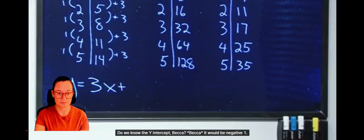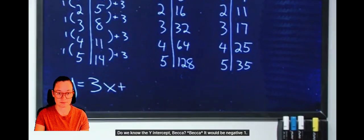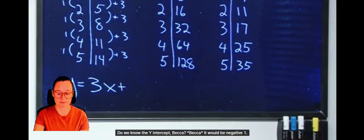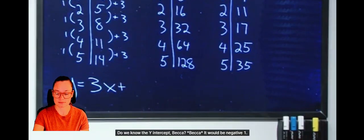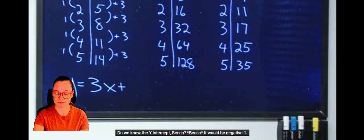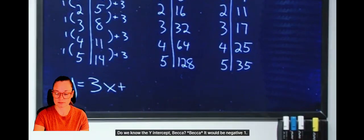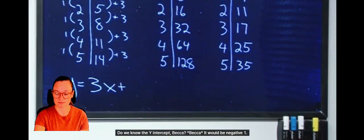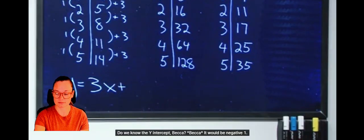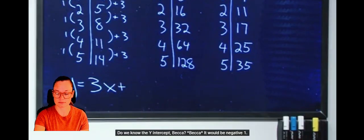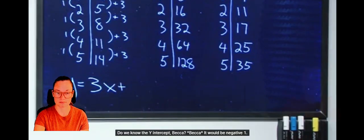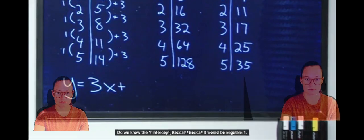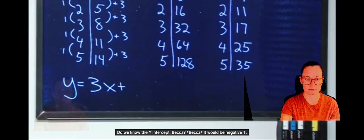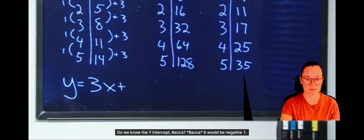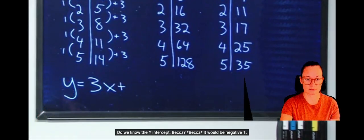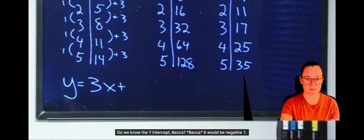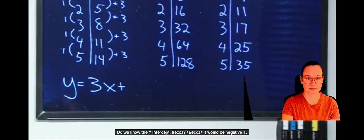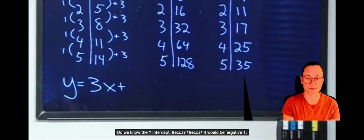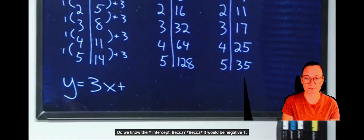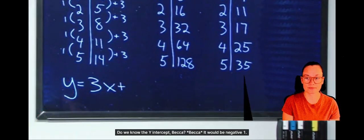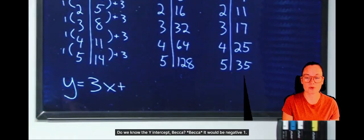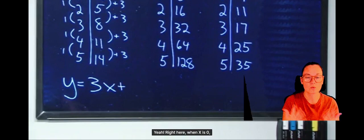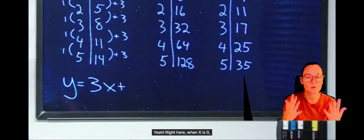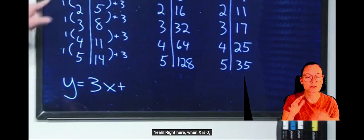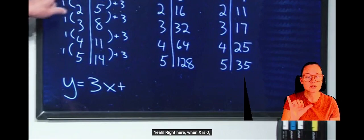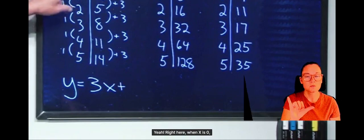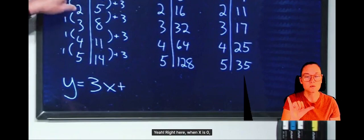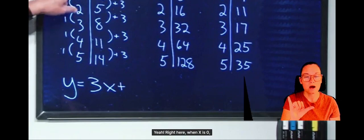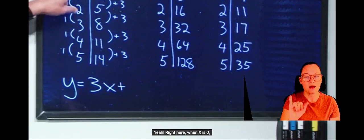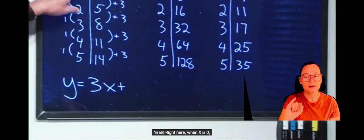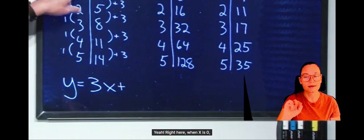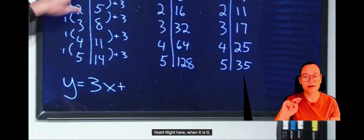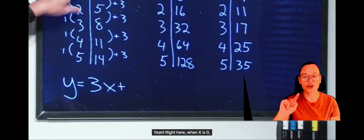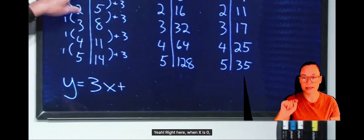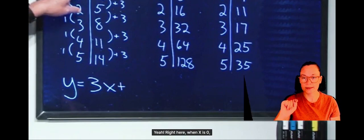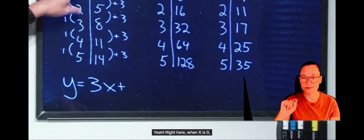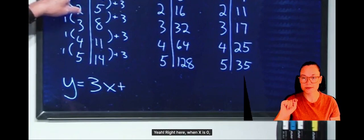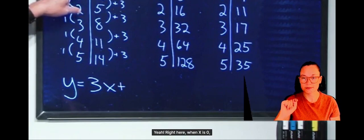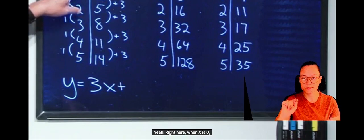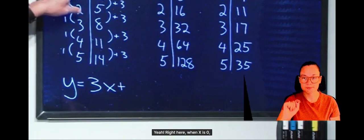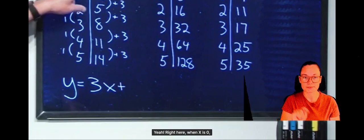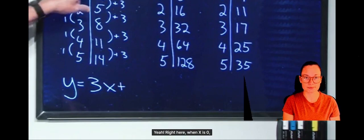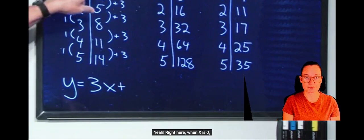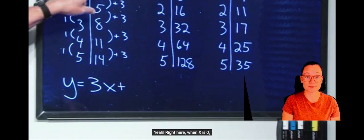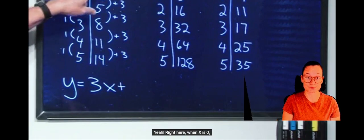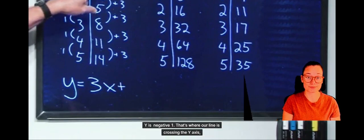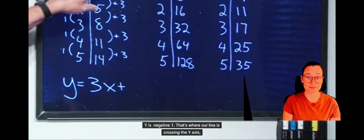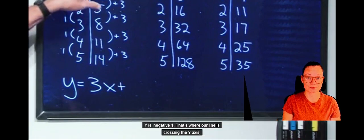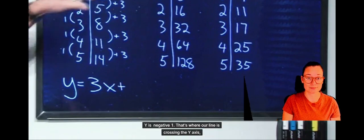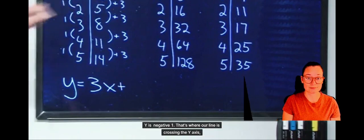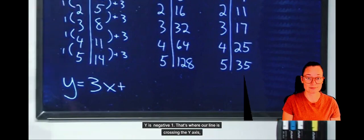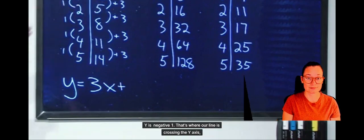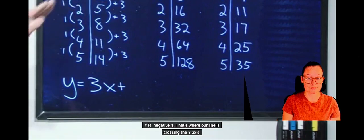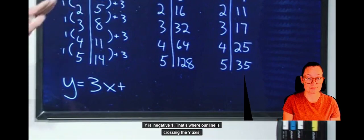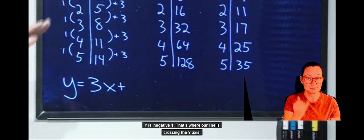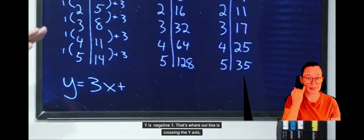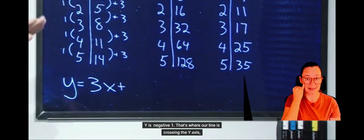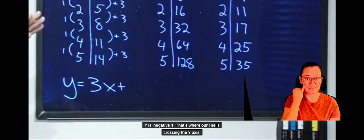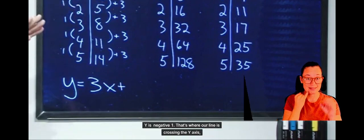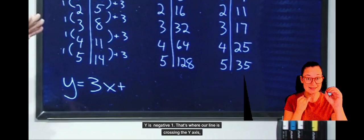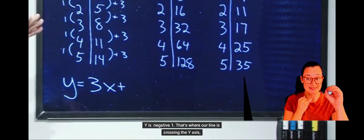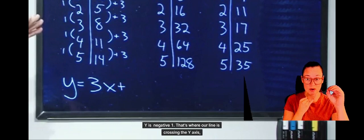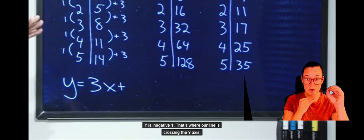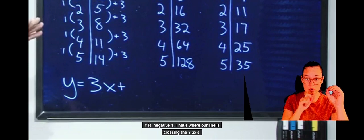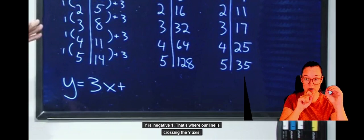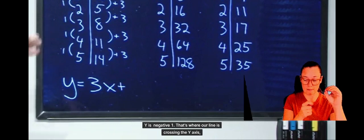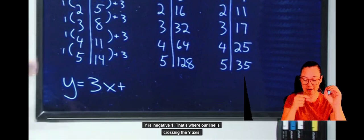y-intercept, Becca? It would be -1. Yeah, right here. When x is 0, y is -1. That's where our line